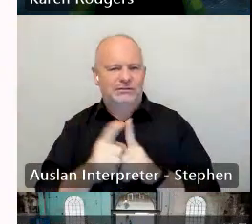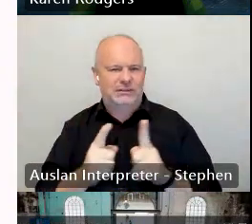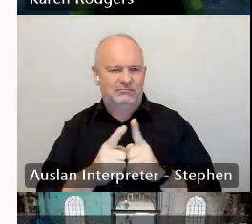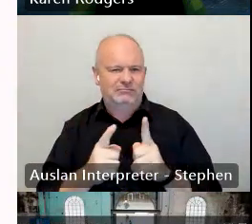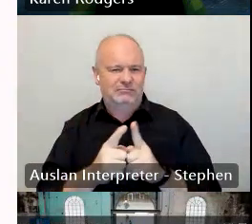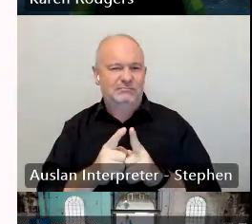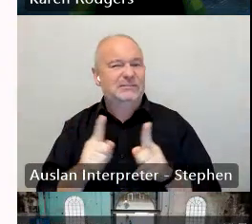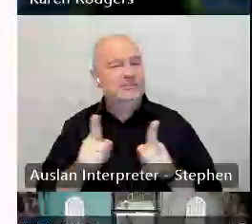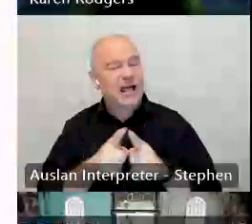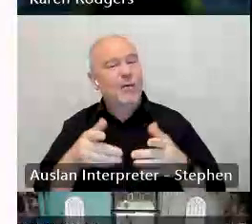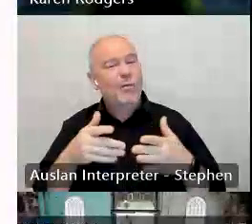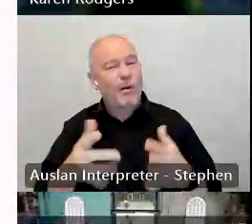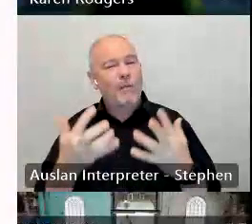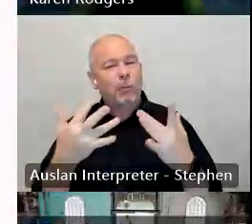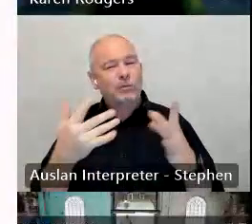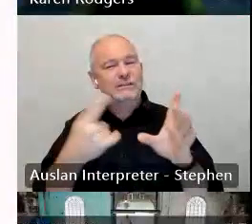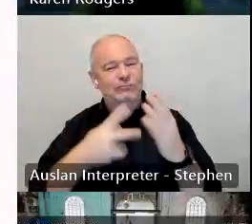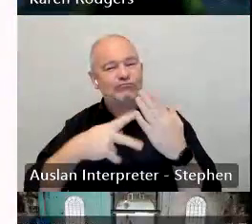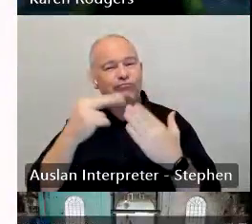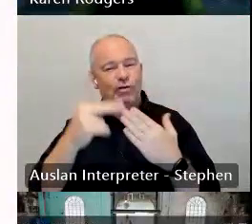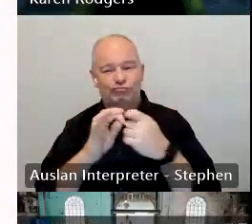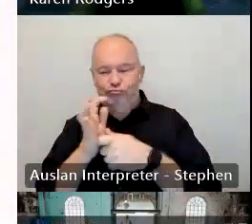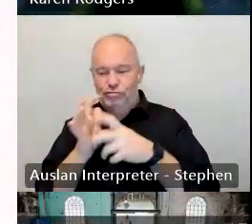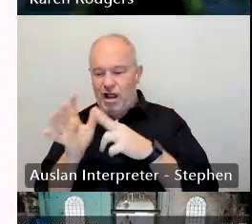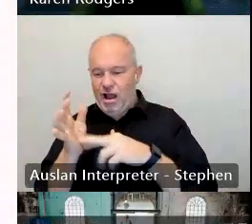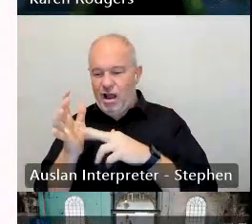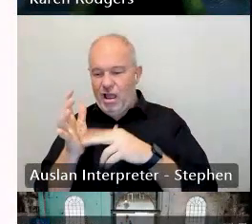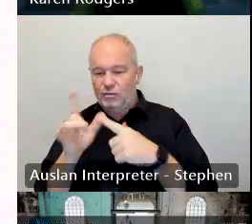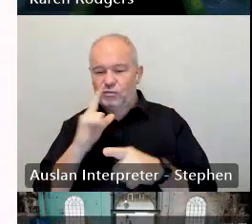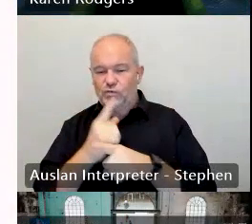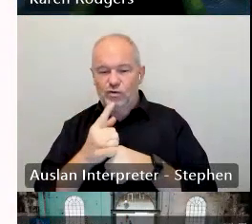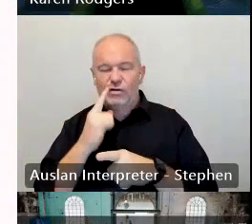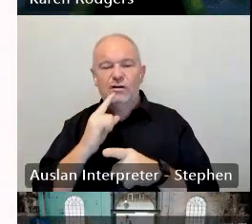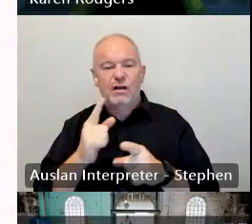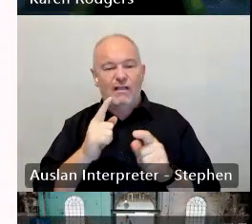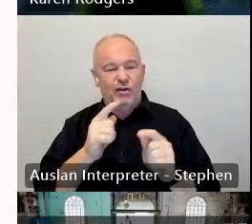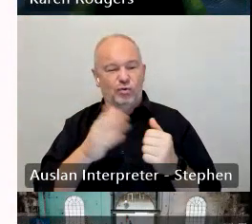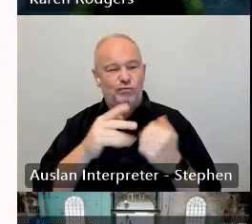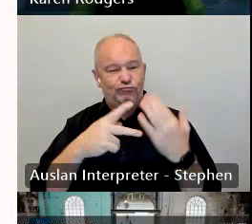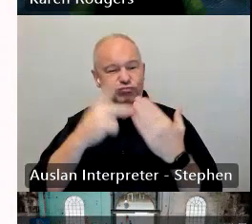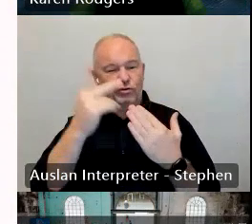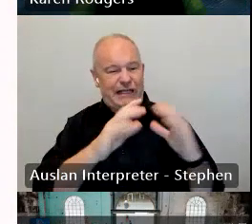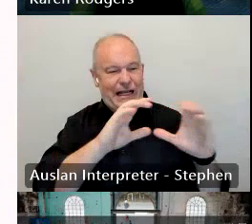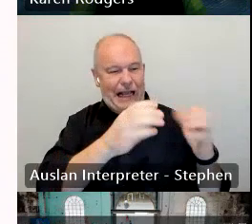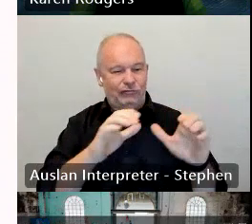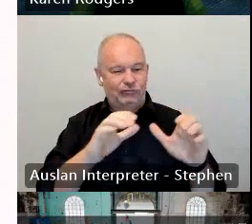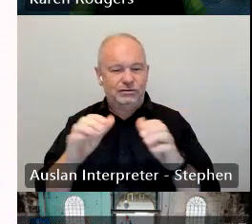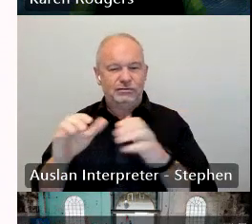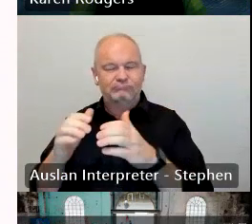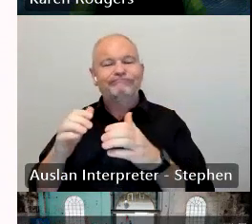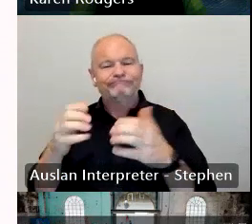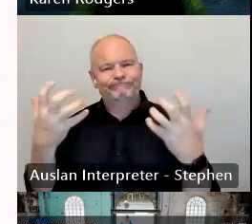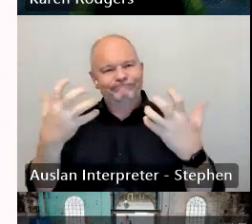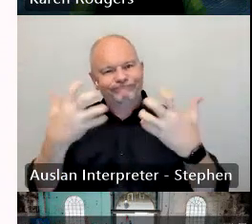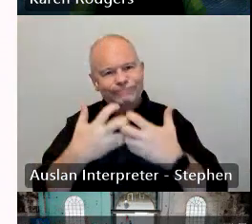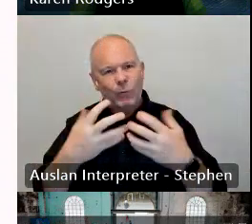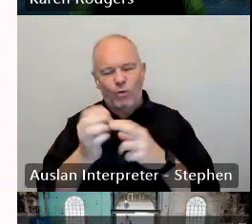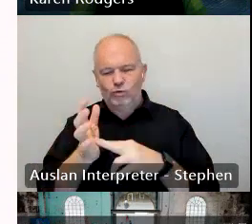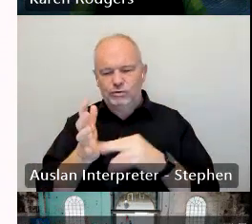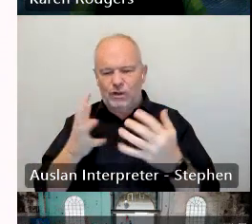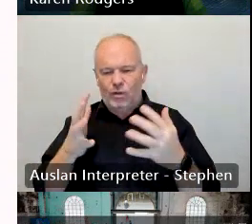same approach as the multi-year program that Brianna's just outlined, reform of these new project categories has been developed to align with the New South Wales Government's